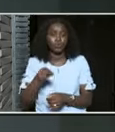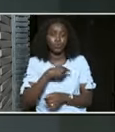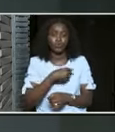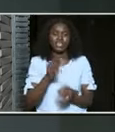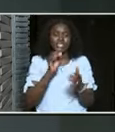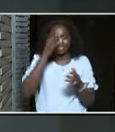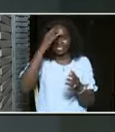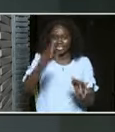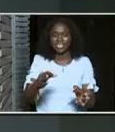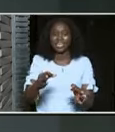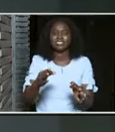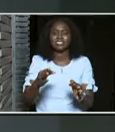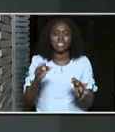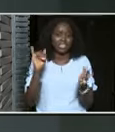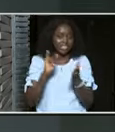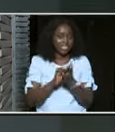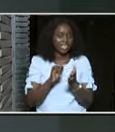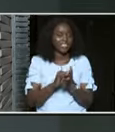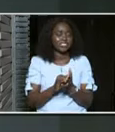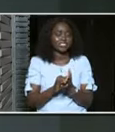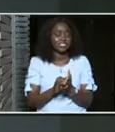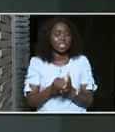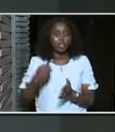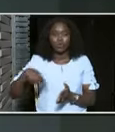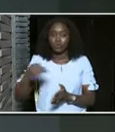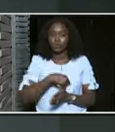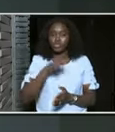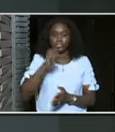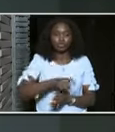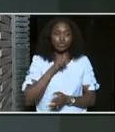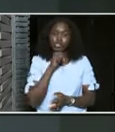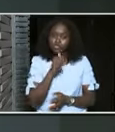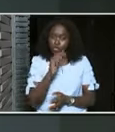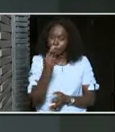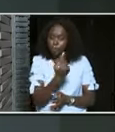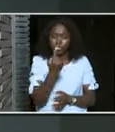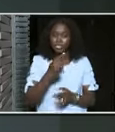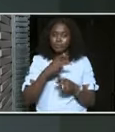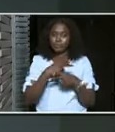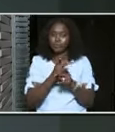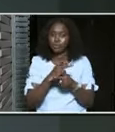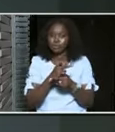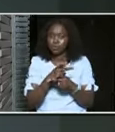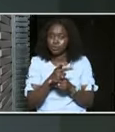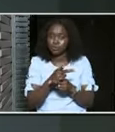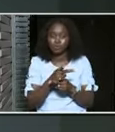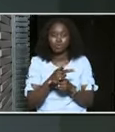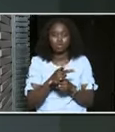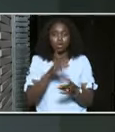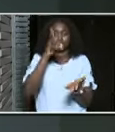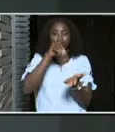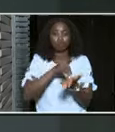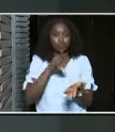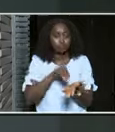decided that we should not only produce